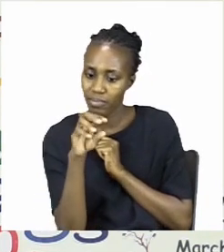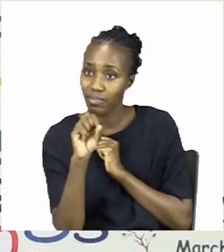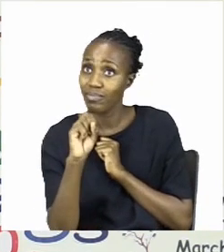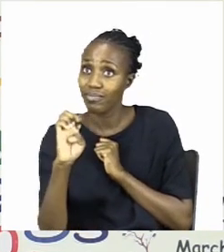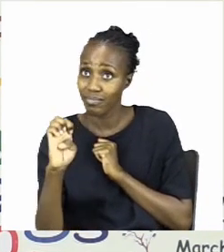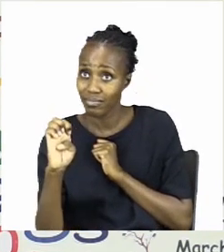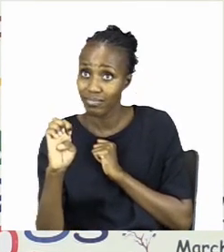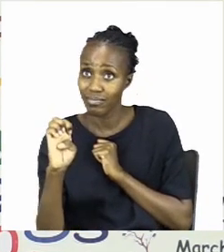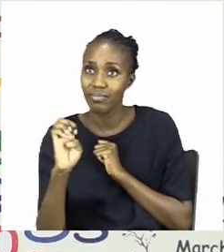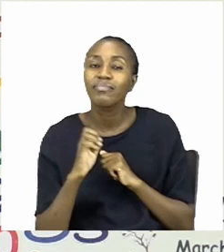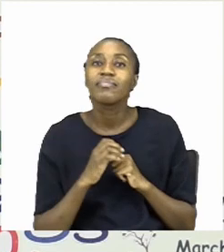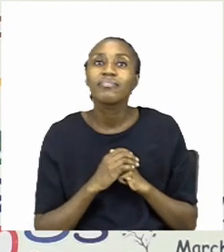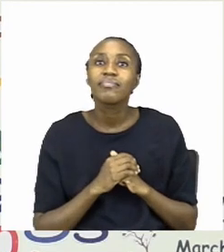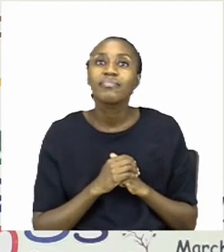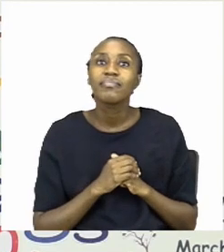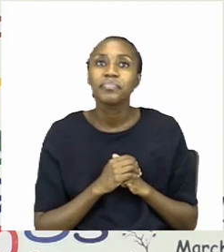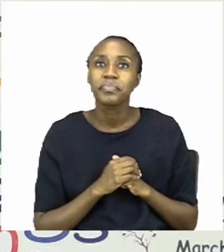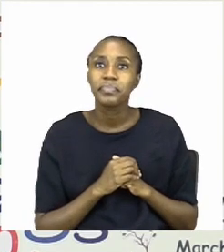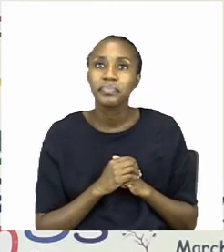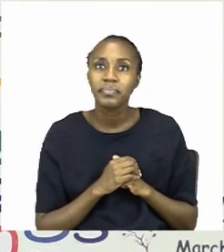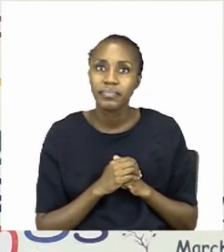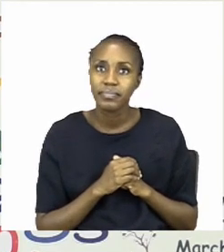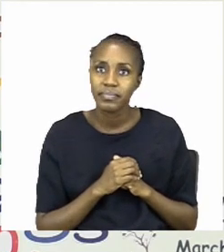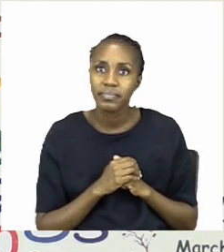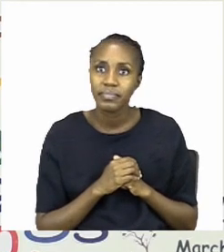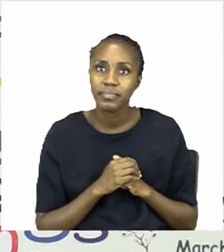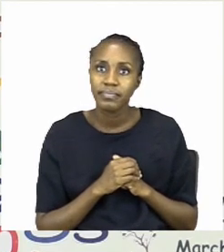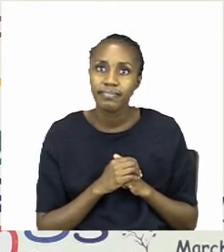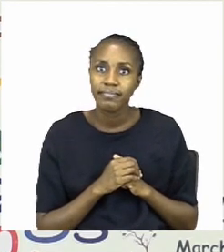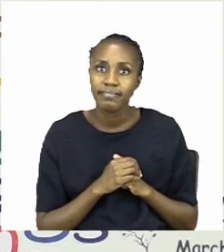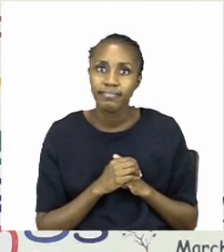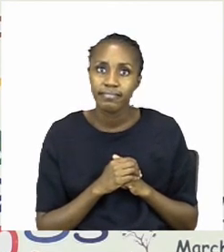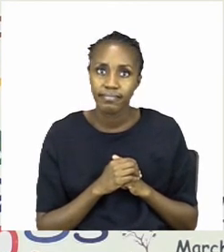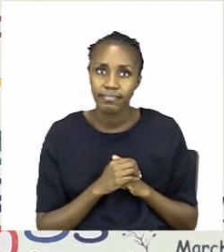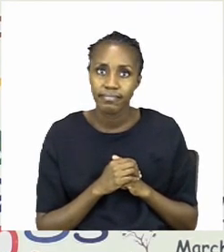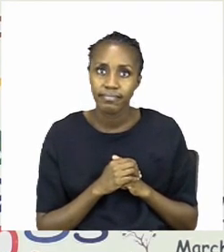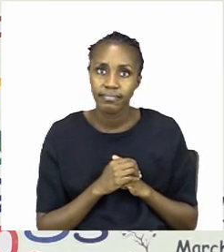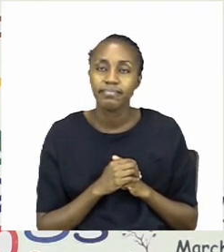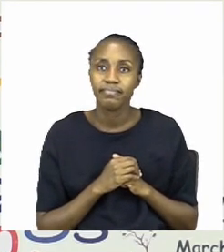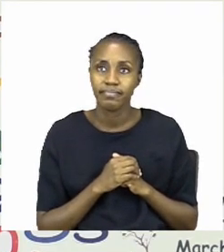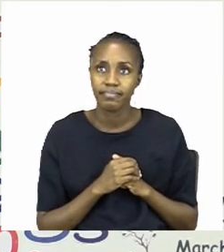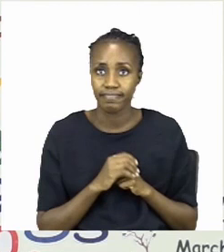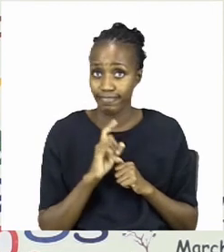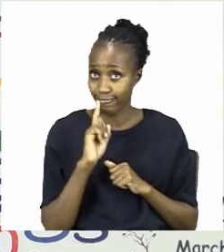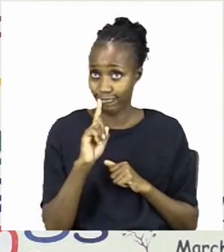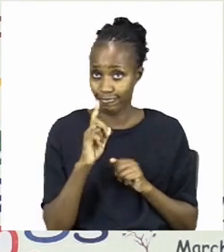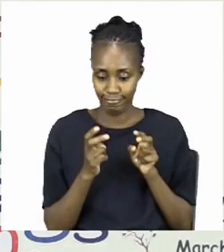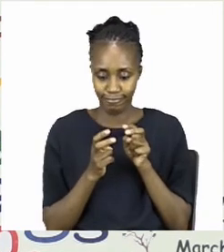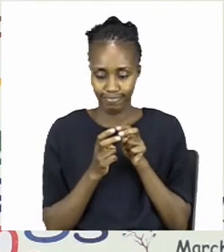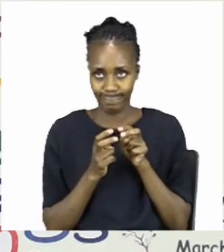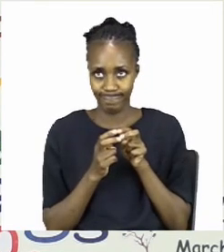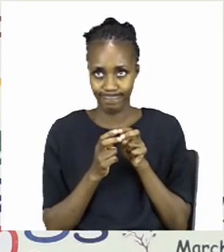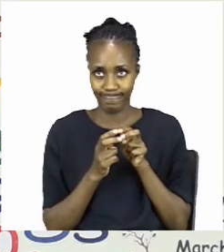said earlier, is a singular verb, and when we talk about one item, in this case one mouse, we